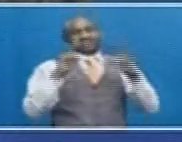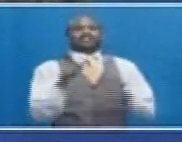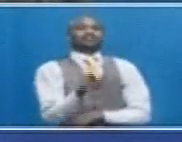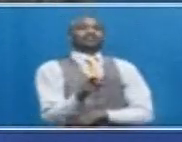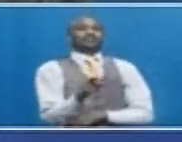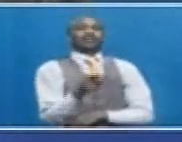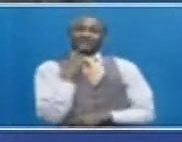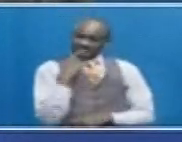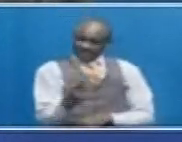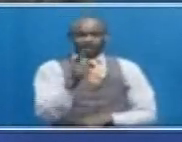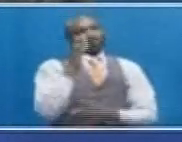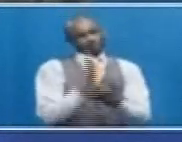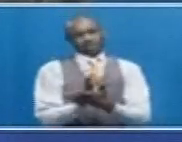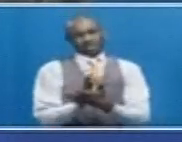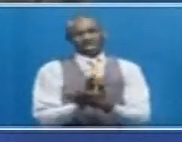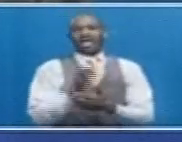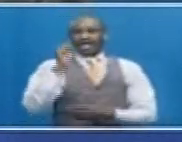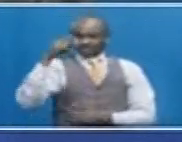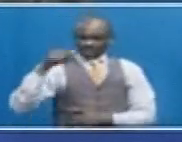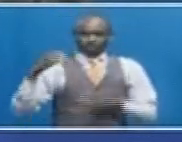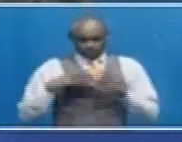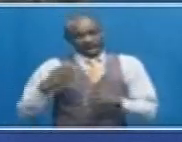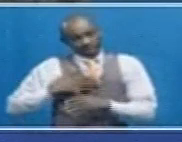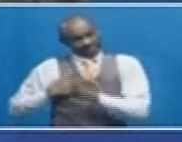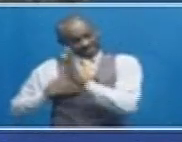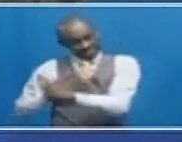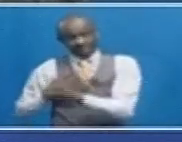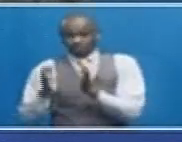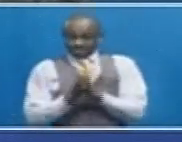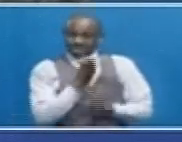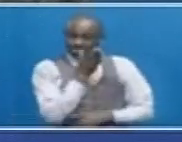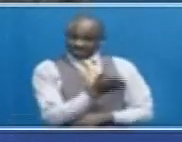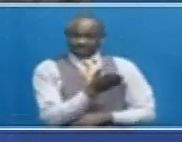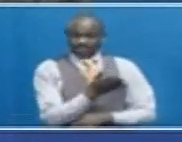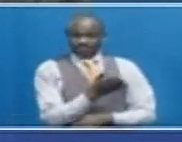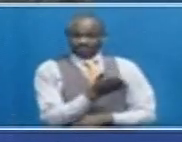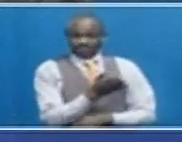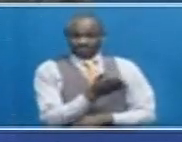But let me assure you that the SPLM-SPLA is in